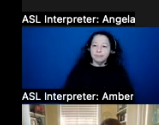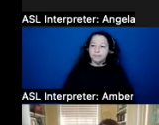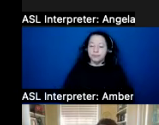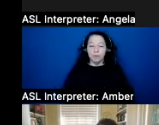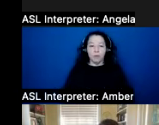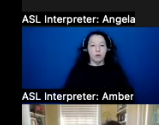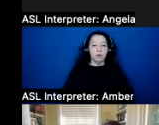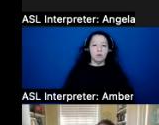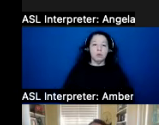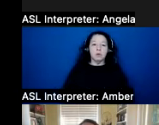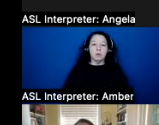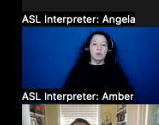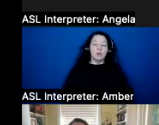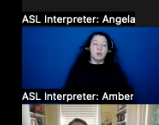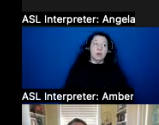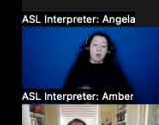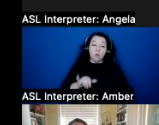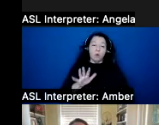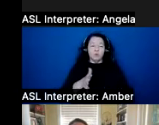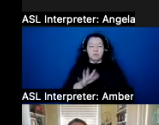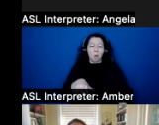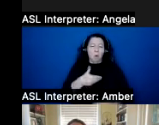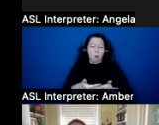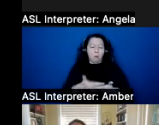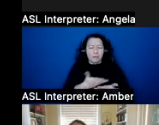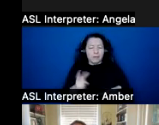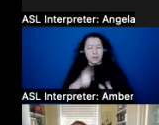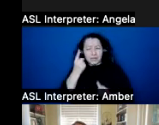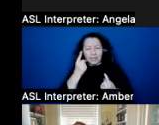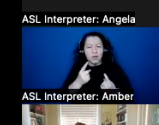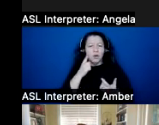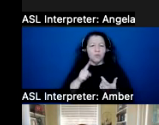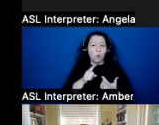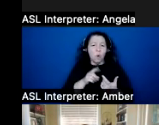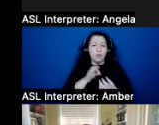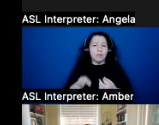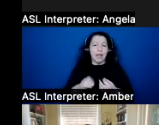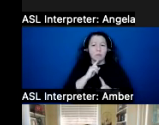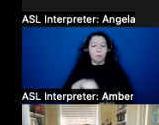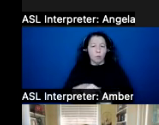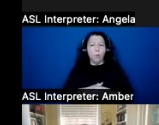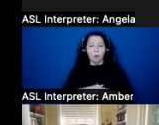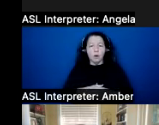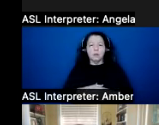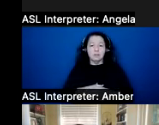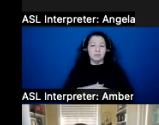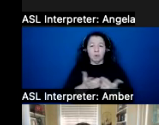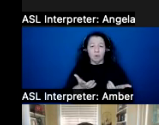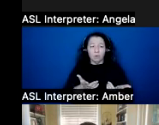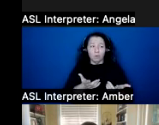So yeah, those kind of are all things to consider in a delayed reports. And so there I was, like the police report,